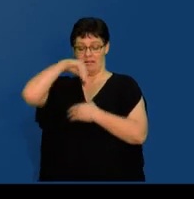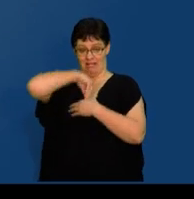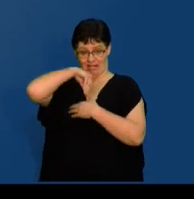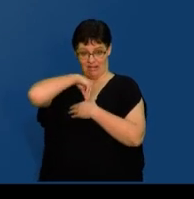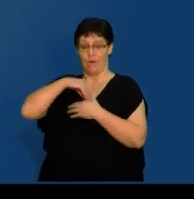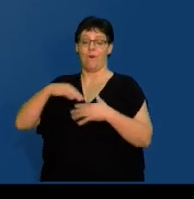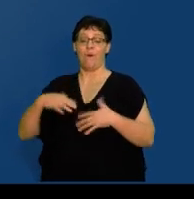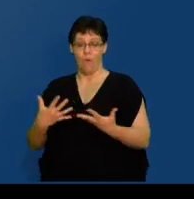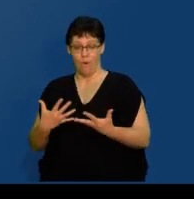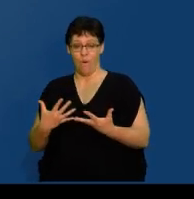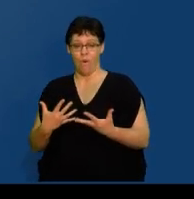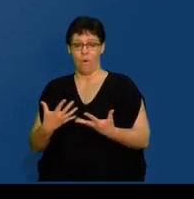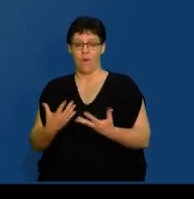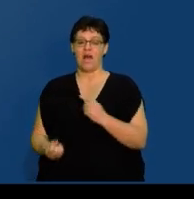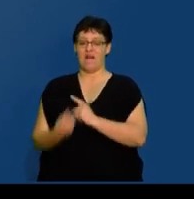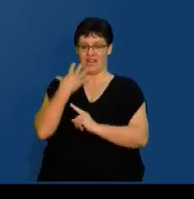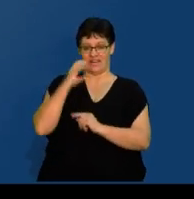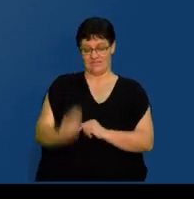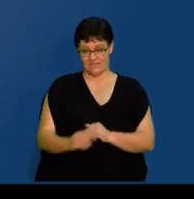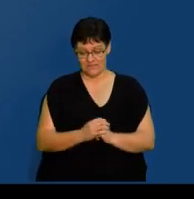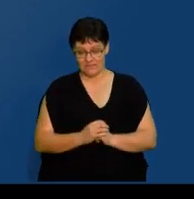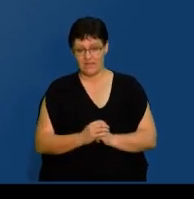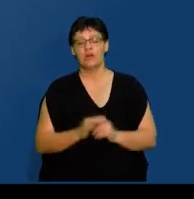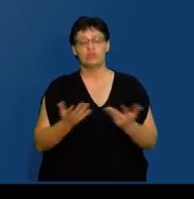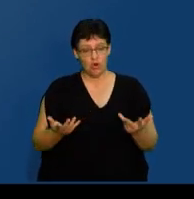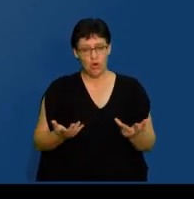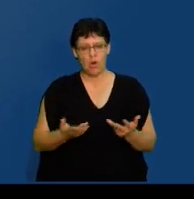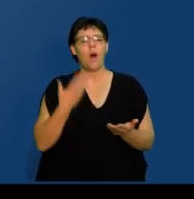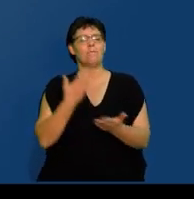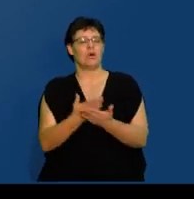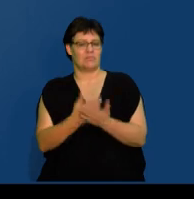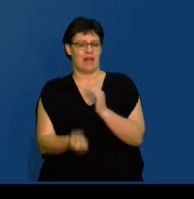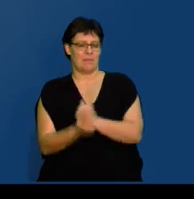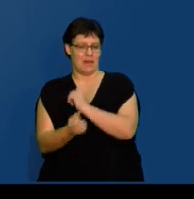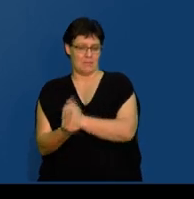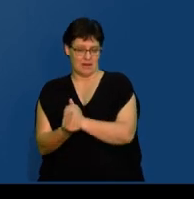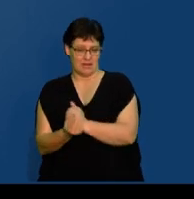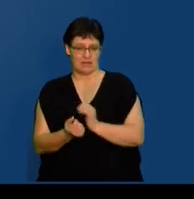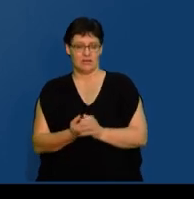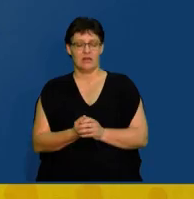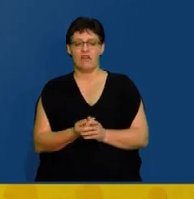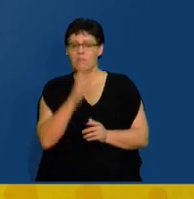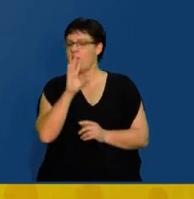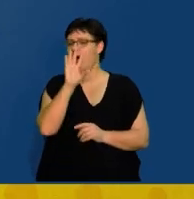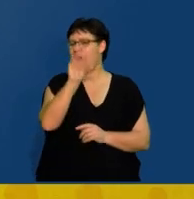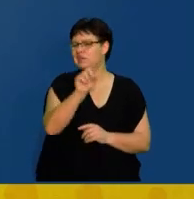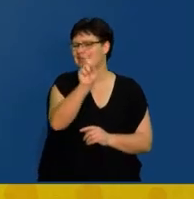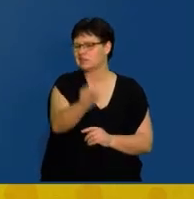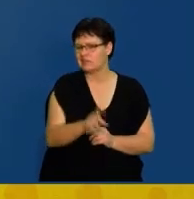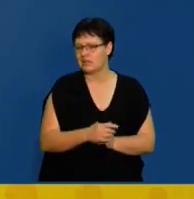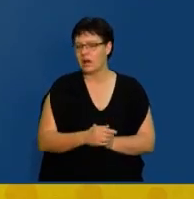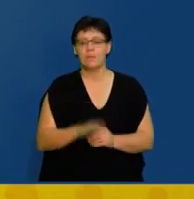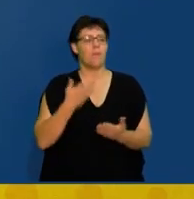be a carrier. So this shows you the possibilities of their offsprings. And if I were to ask you a question, what